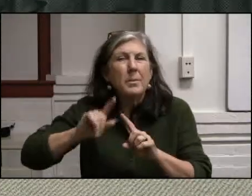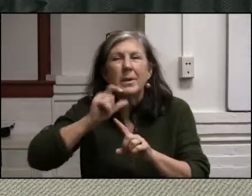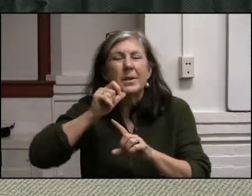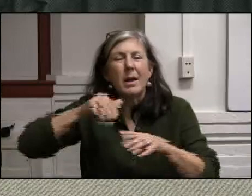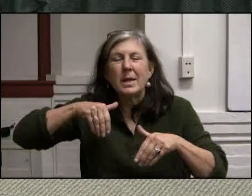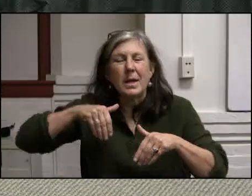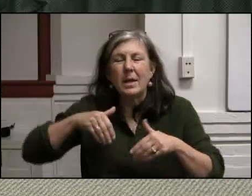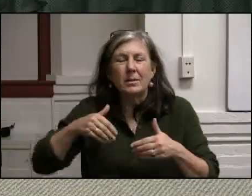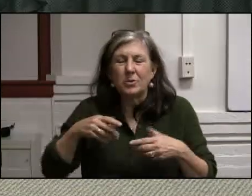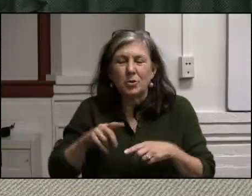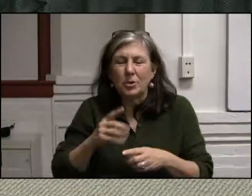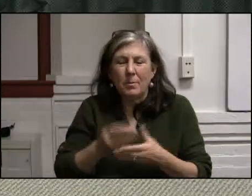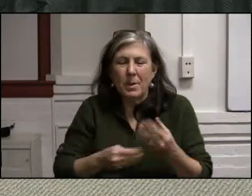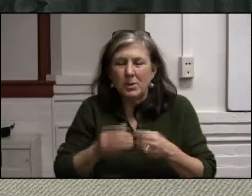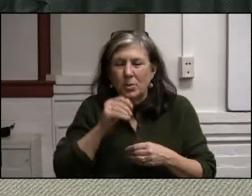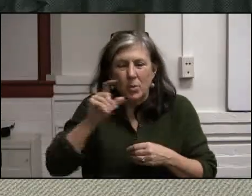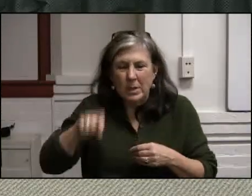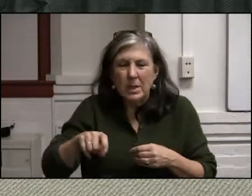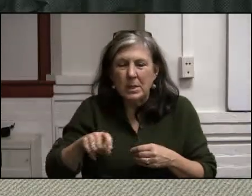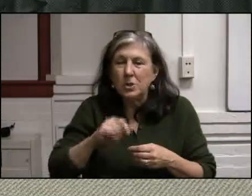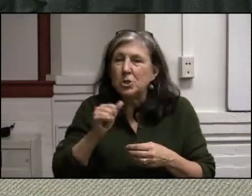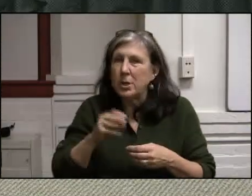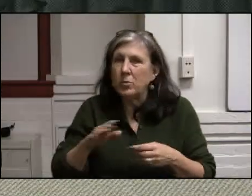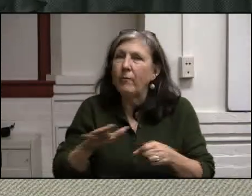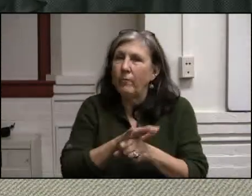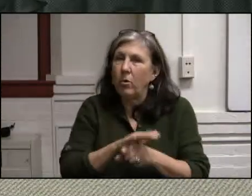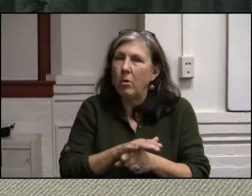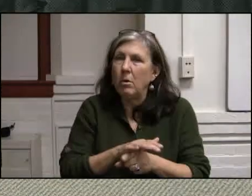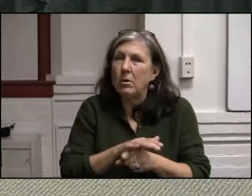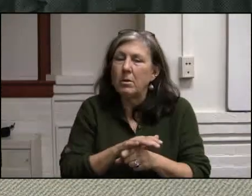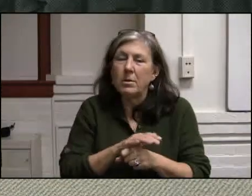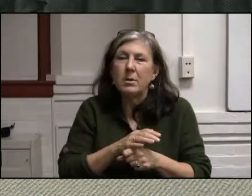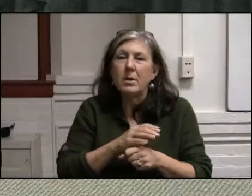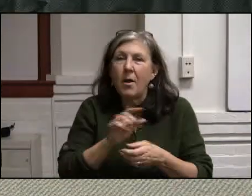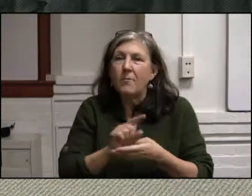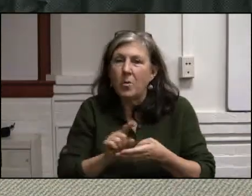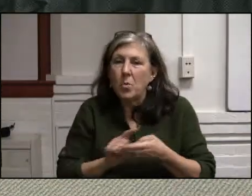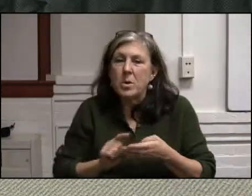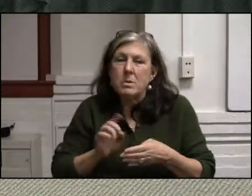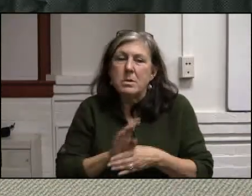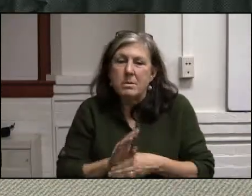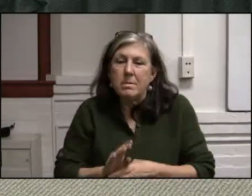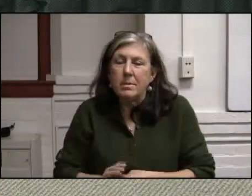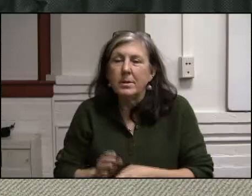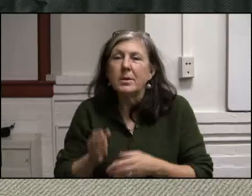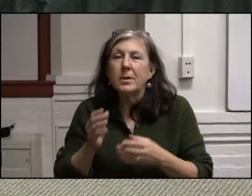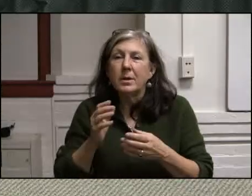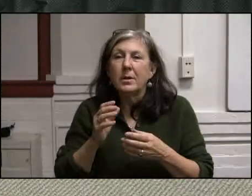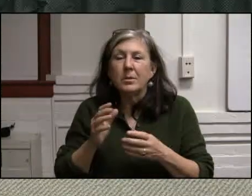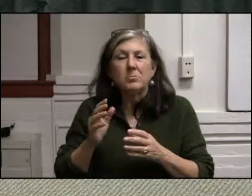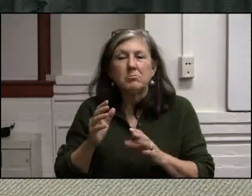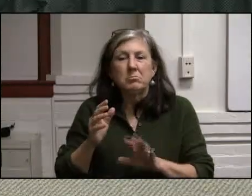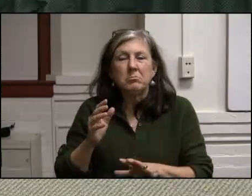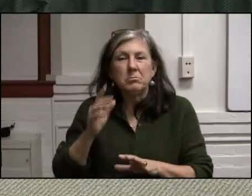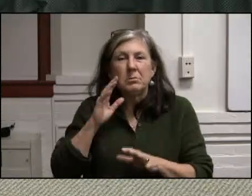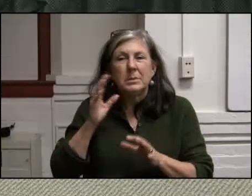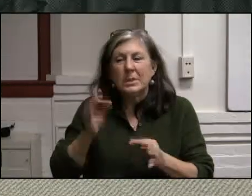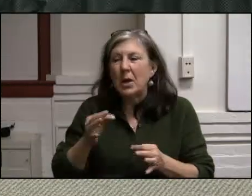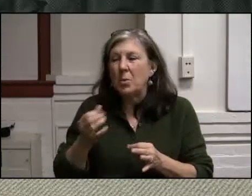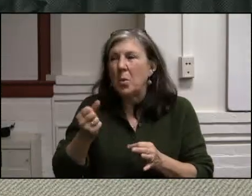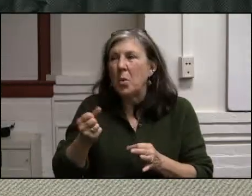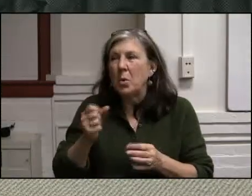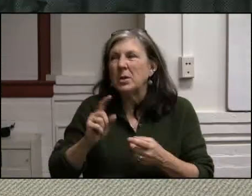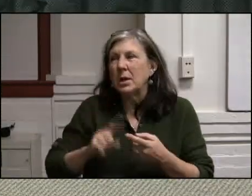from them during the budget process. And because January is going to be such a full plate of business, we'd suggest that this occur in the